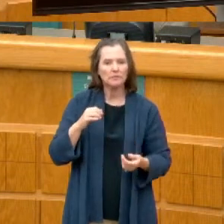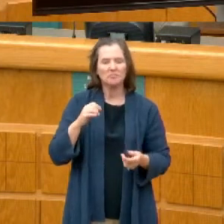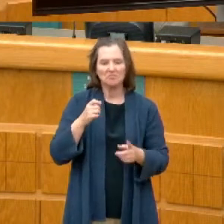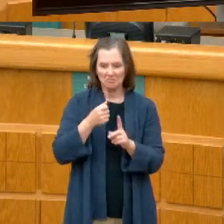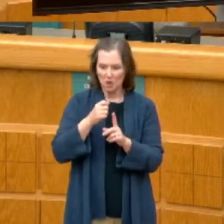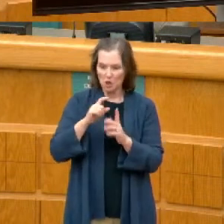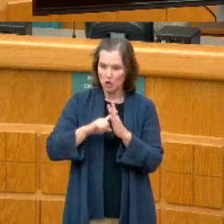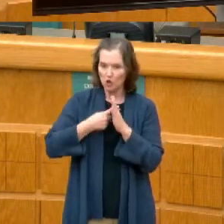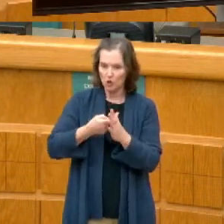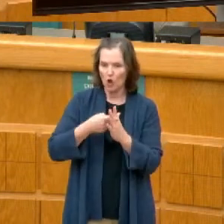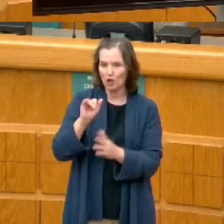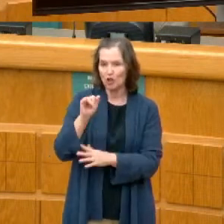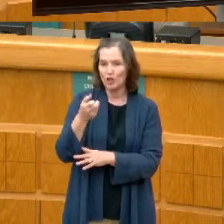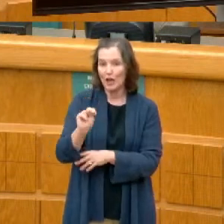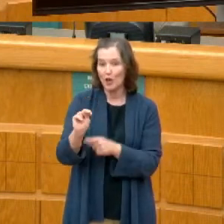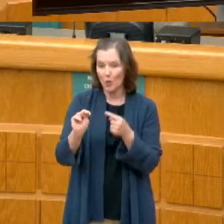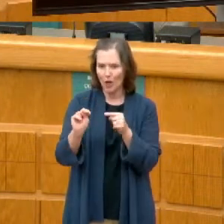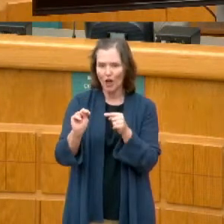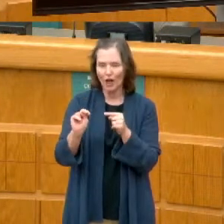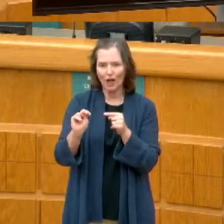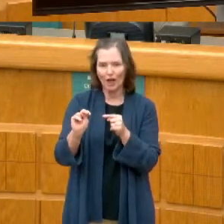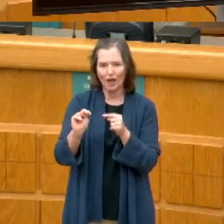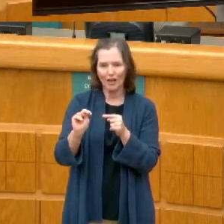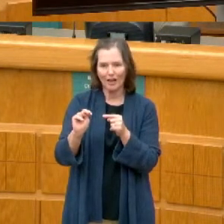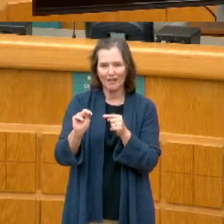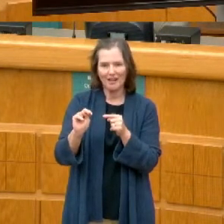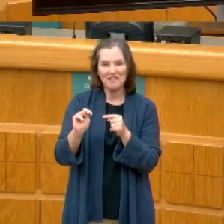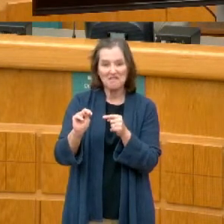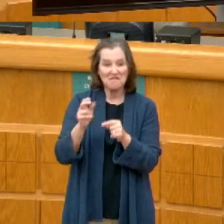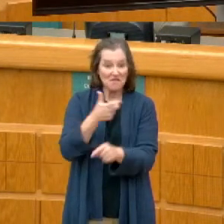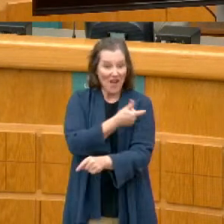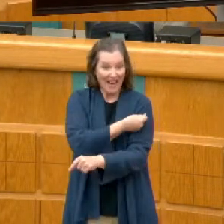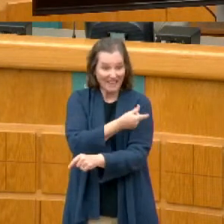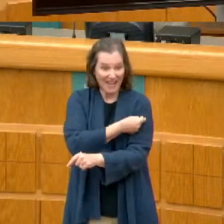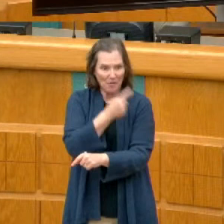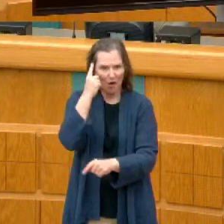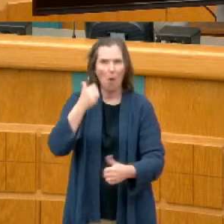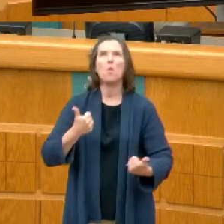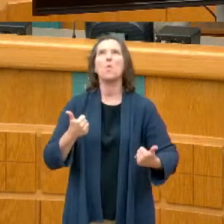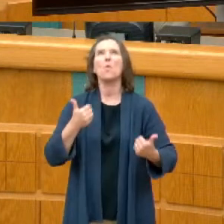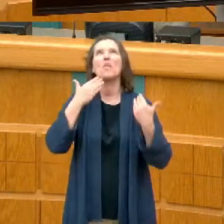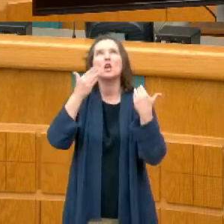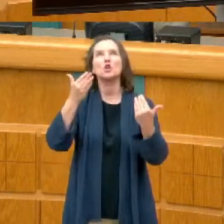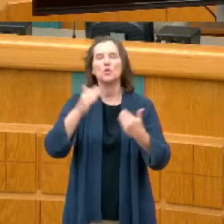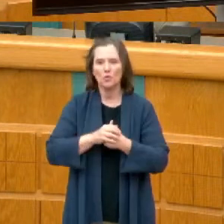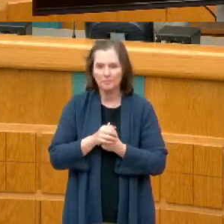able to go on offense because we got a vaccine, and we thought our prayers had been answered.